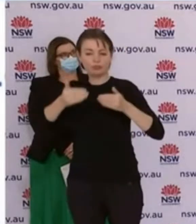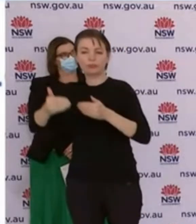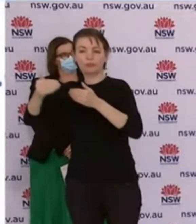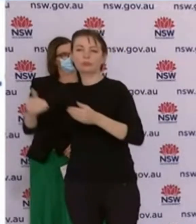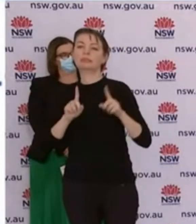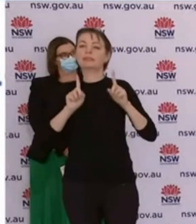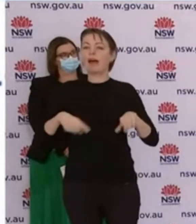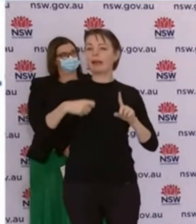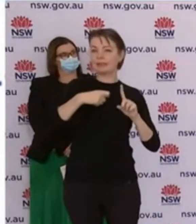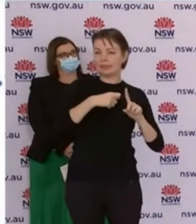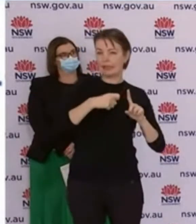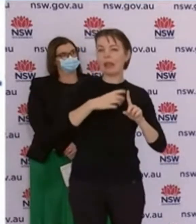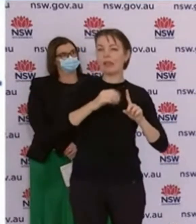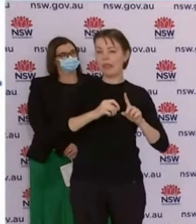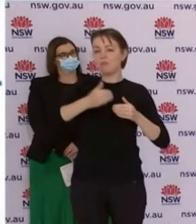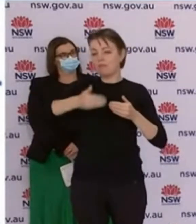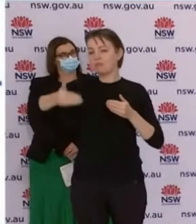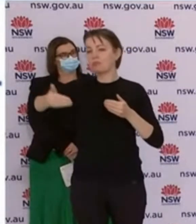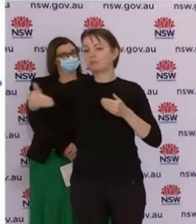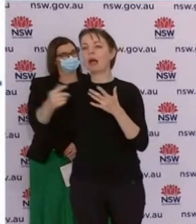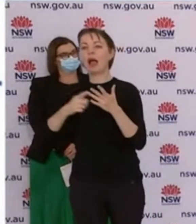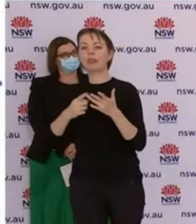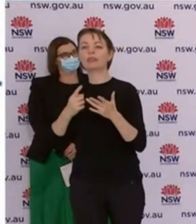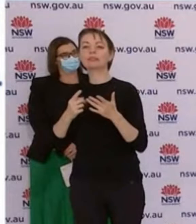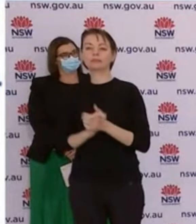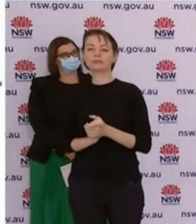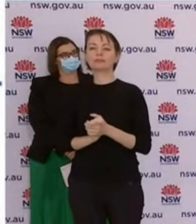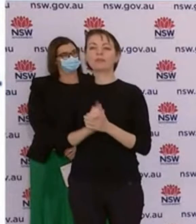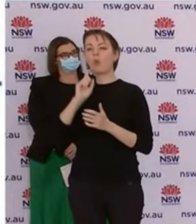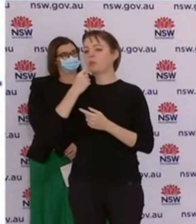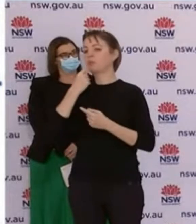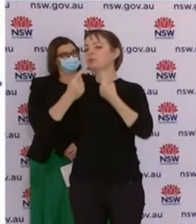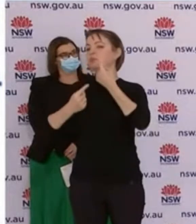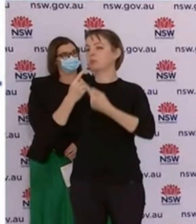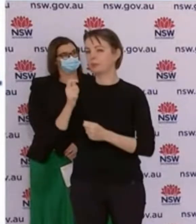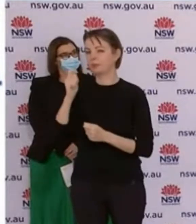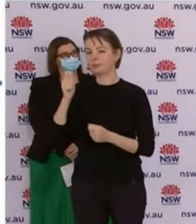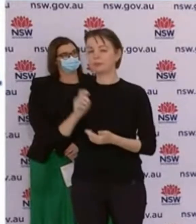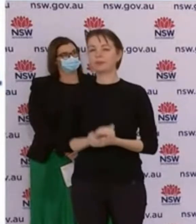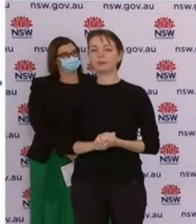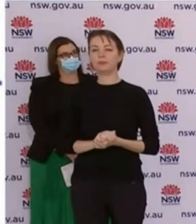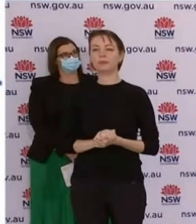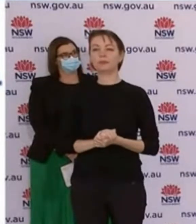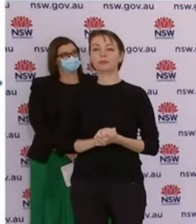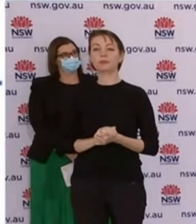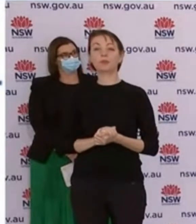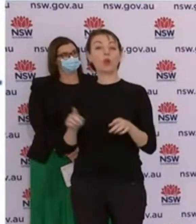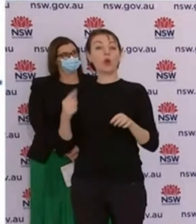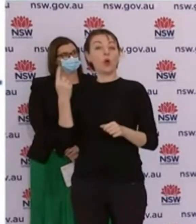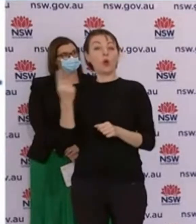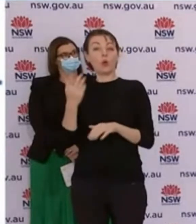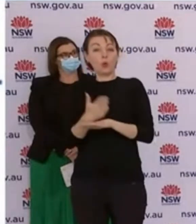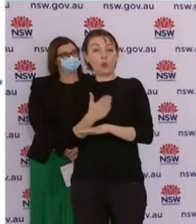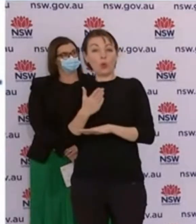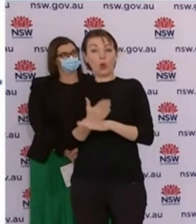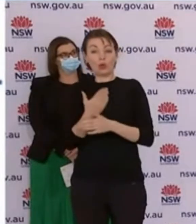other years, and I'll ask Minister Mitchell to outline those details. We're also asking for everybody that works on a school campus,